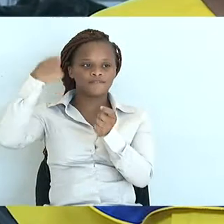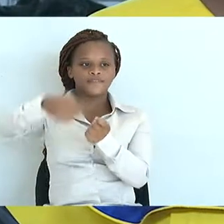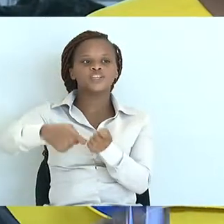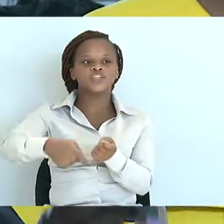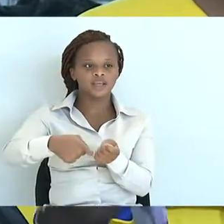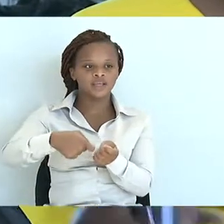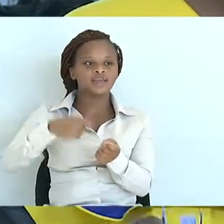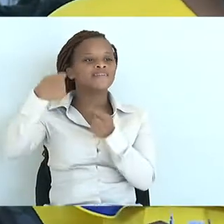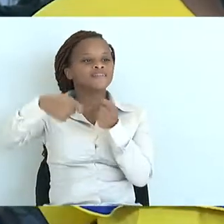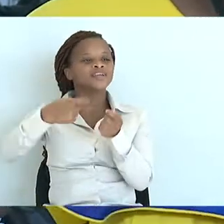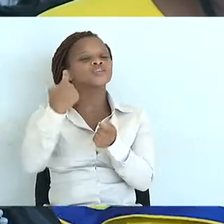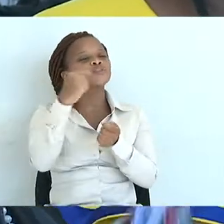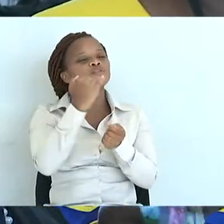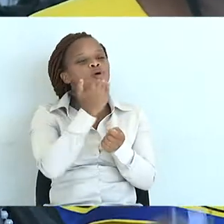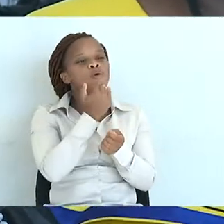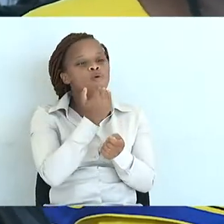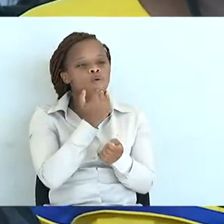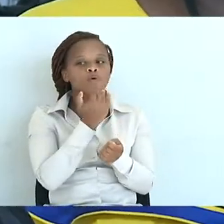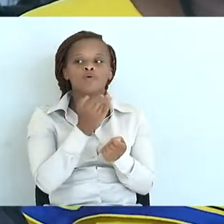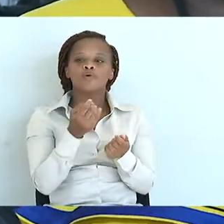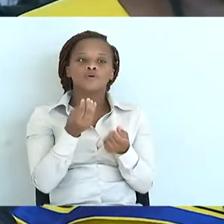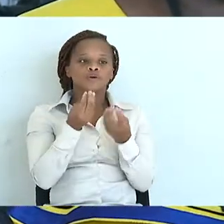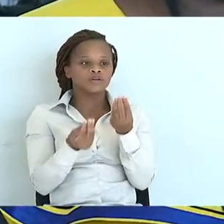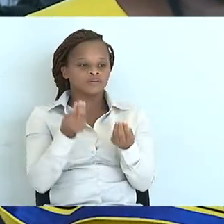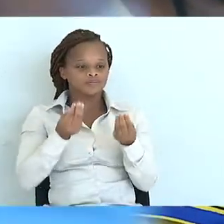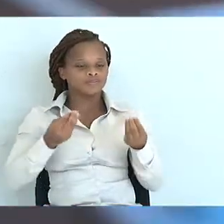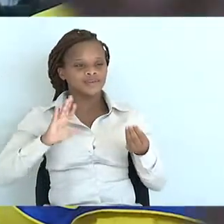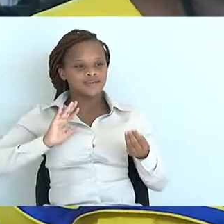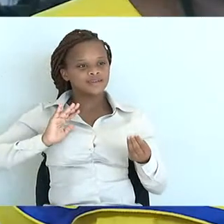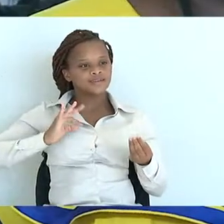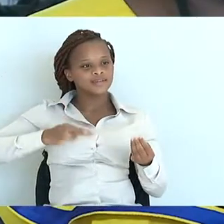child, e-fishing for women as well.